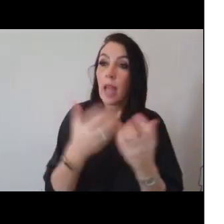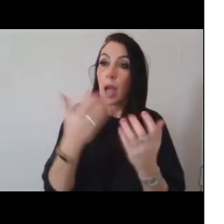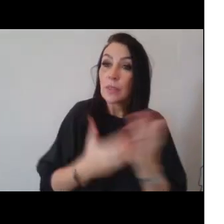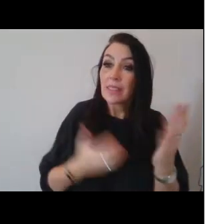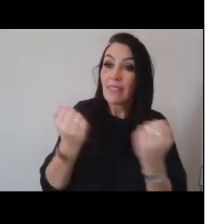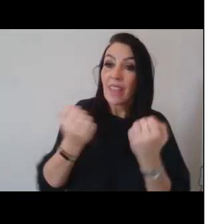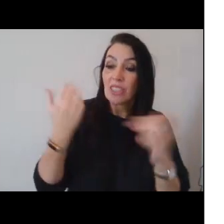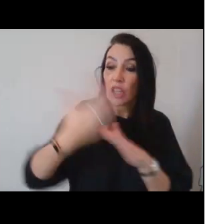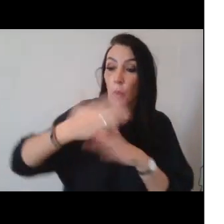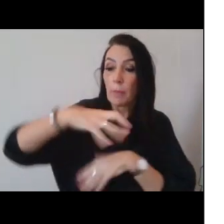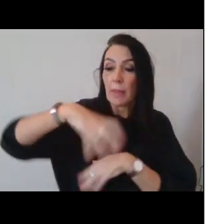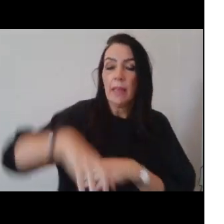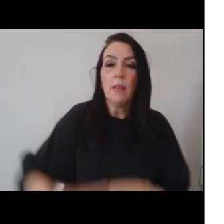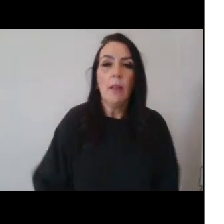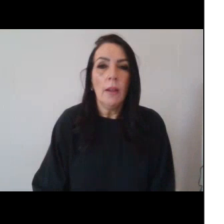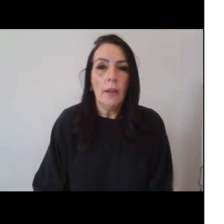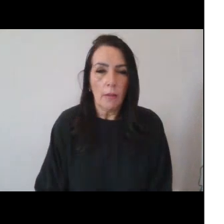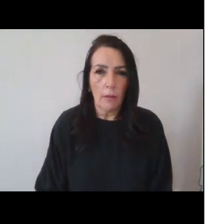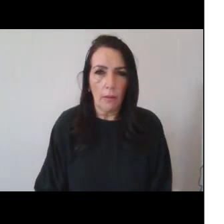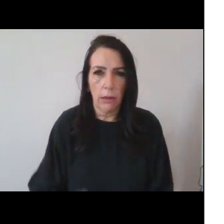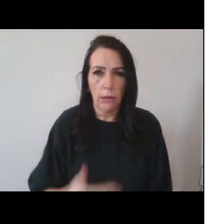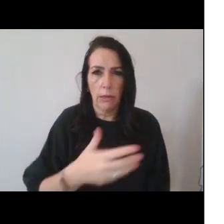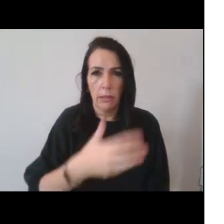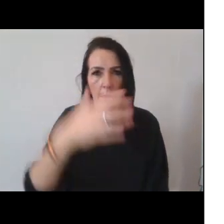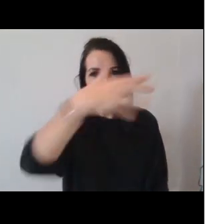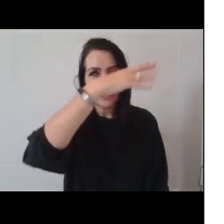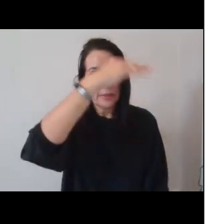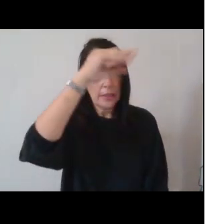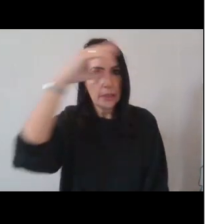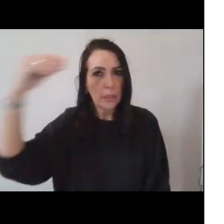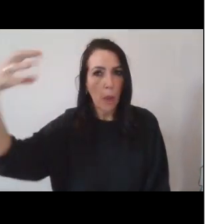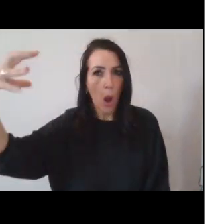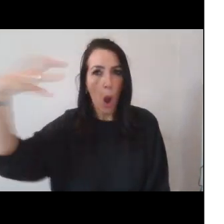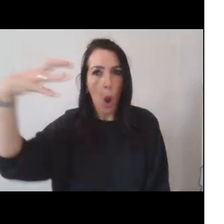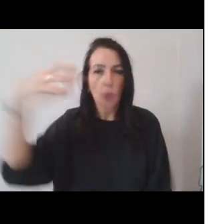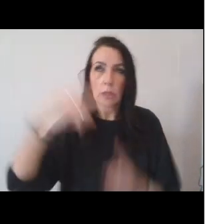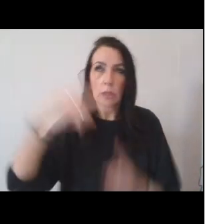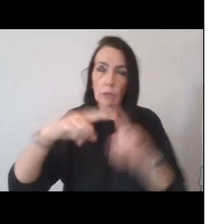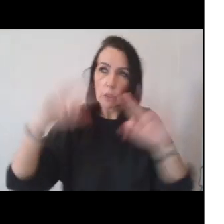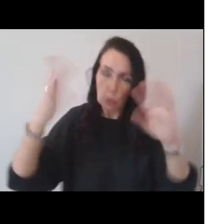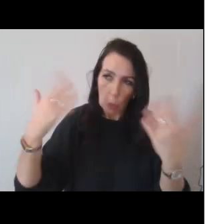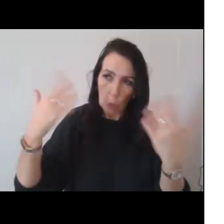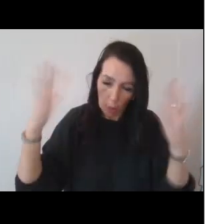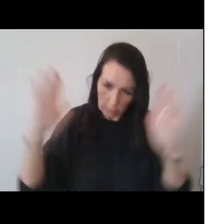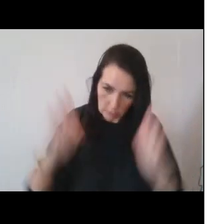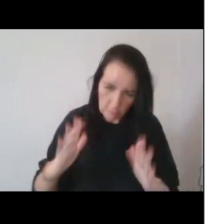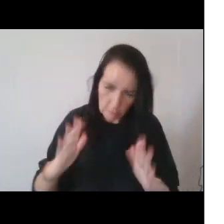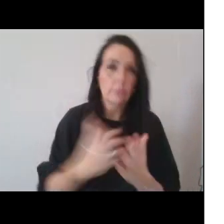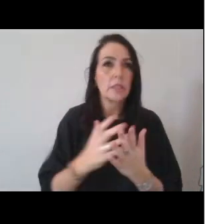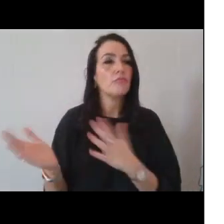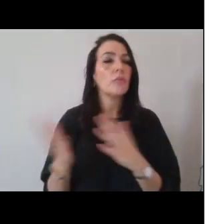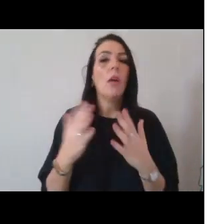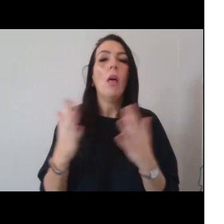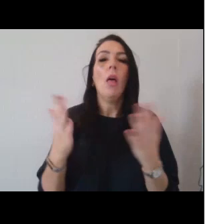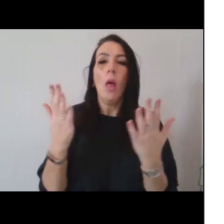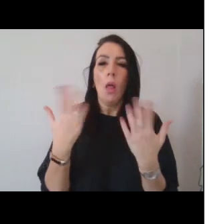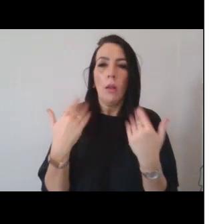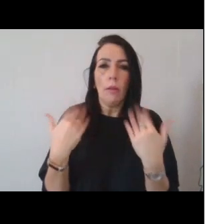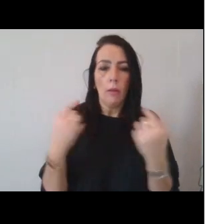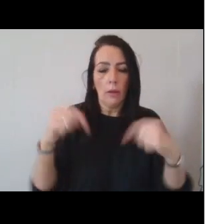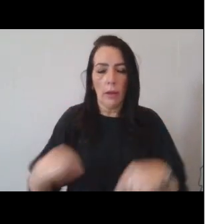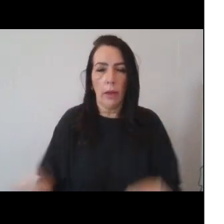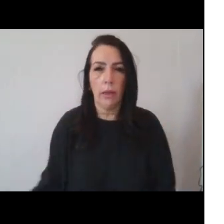workplace. Perhaps when you're having a hot summer, you can share guidance about cooling down and keeping spaces cooler in an